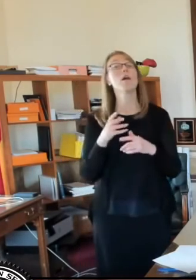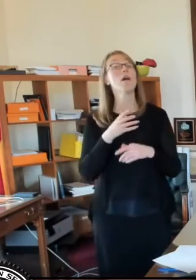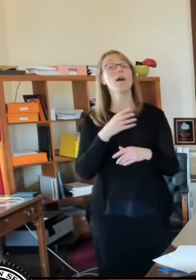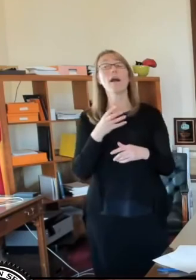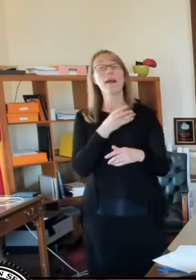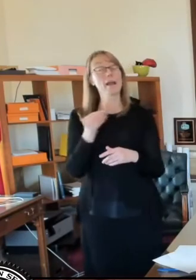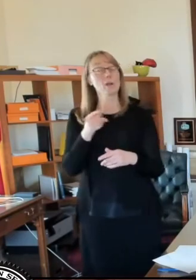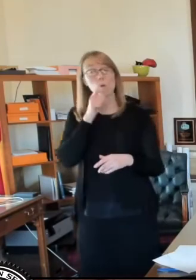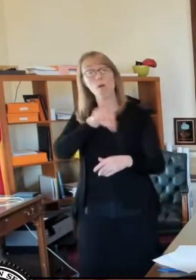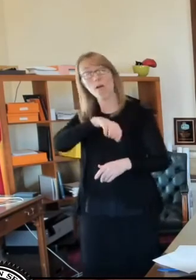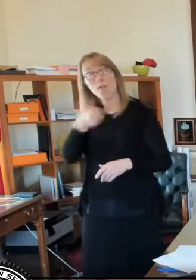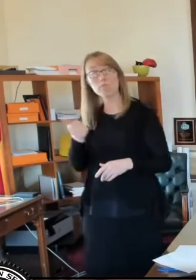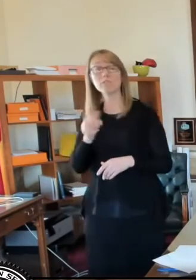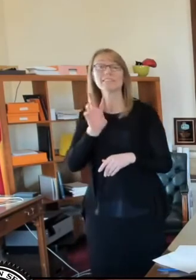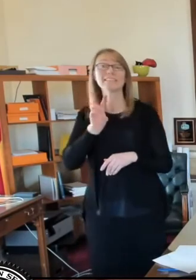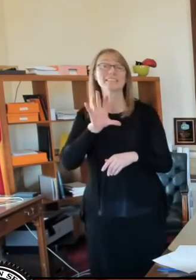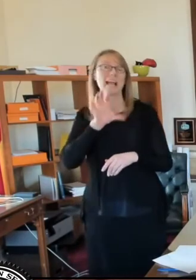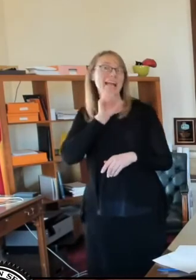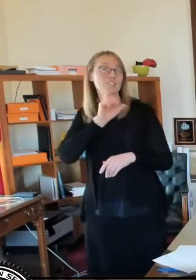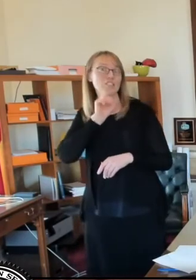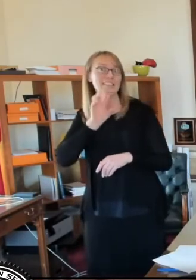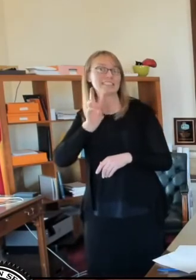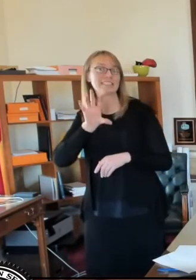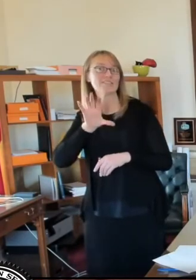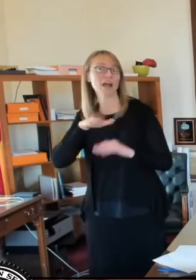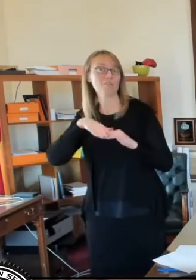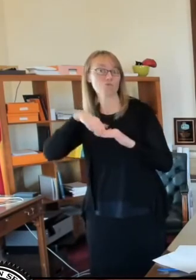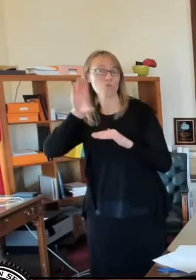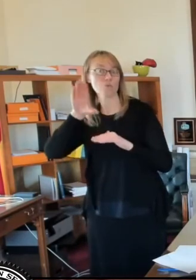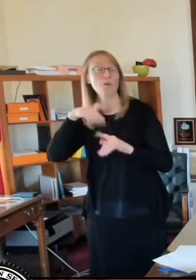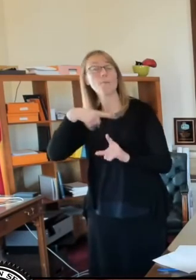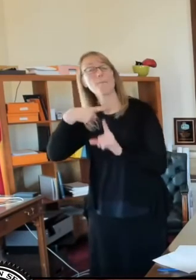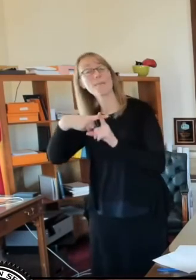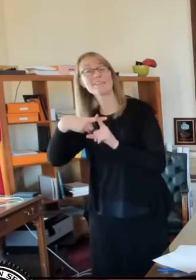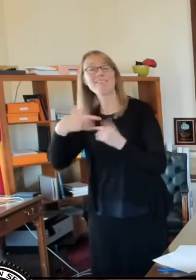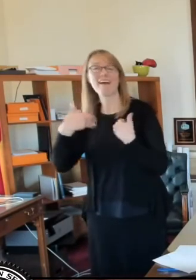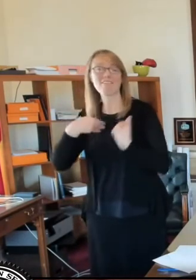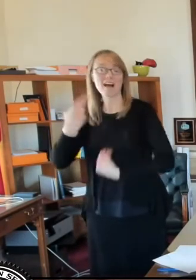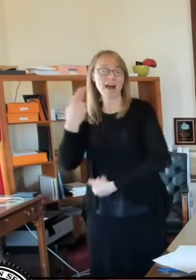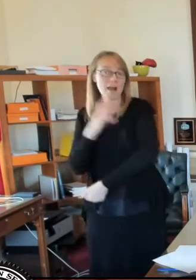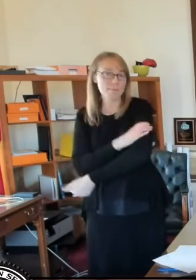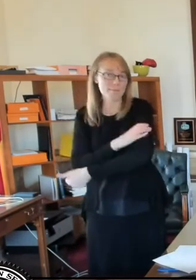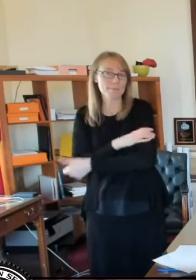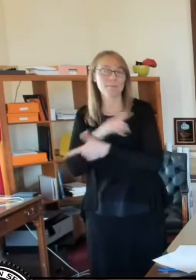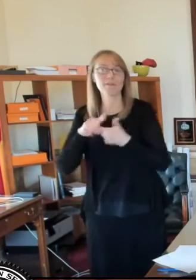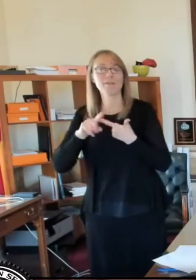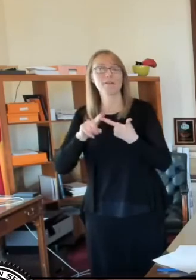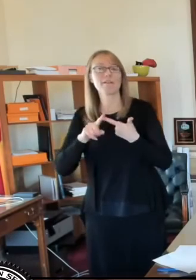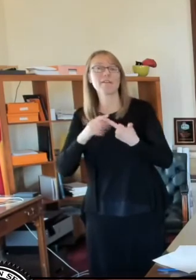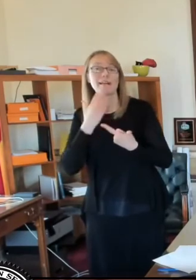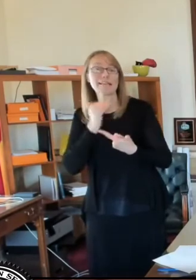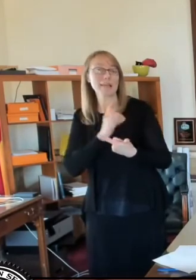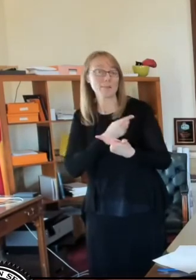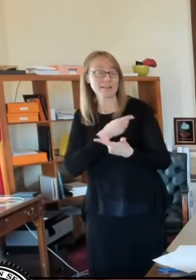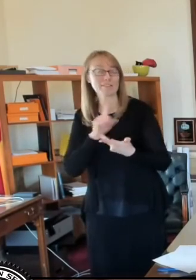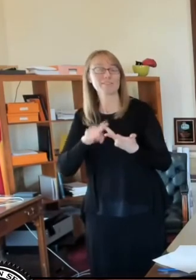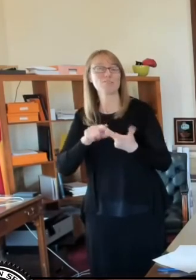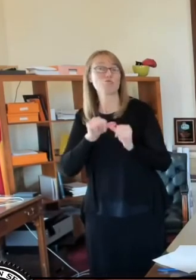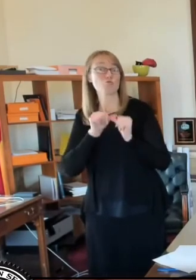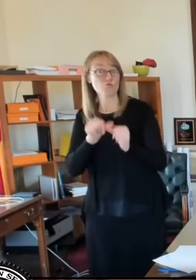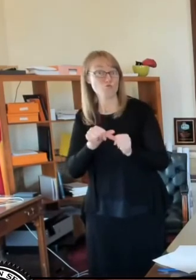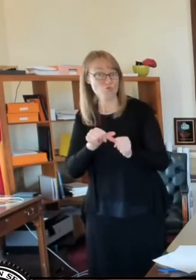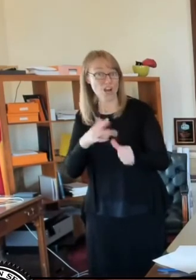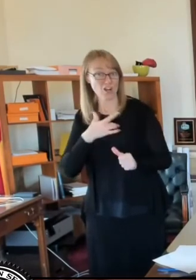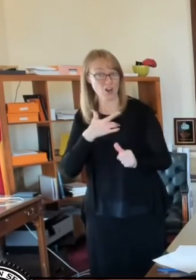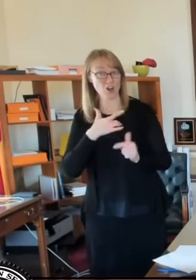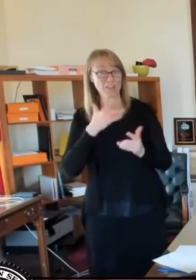who has an underlying health condition. They, you know, hypertension, diabetes, chronic heart disease, that sort of thing. So all